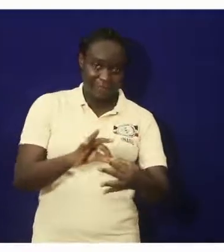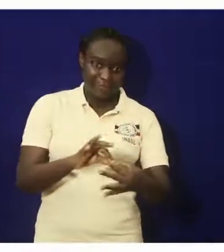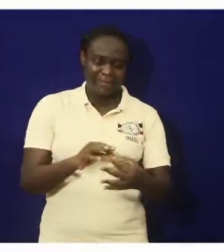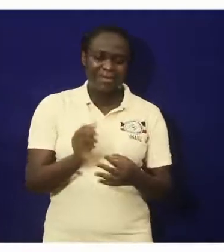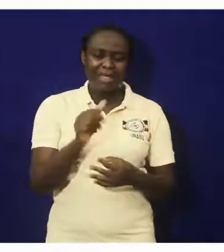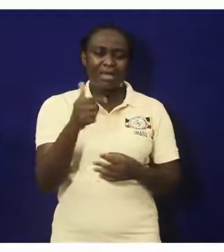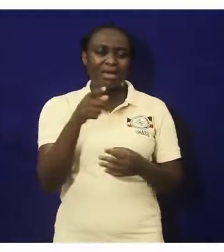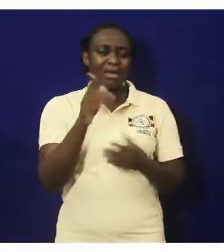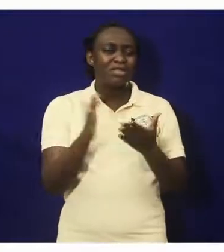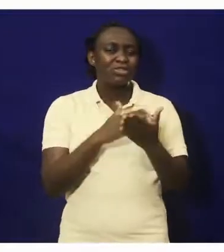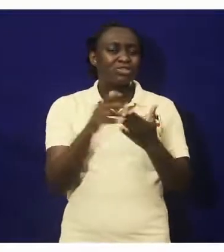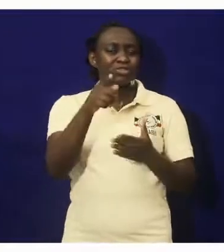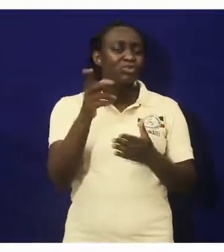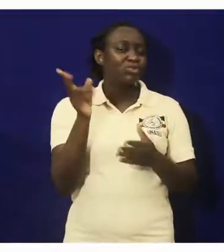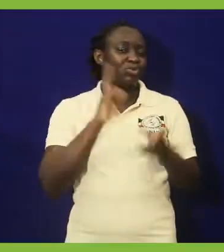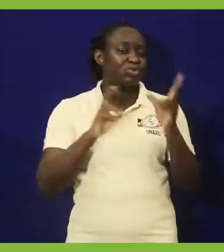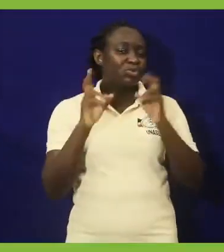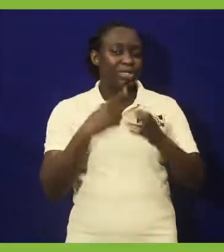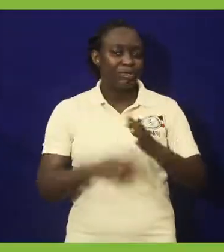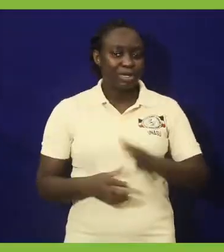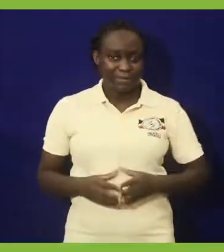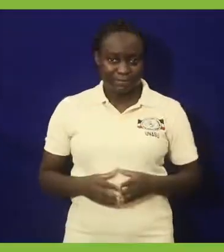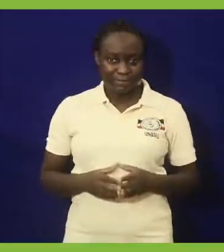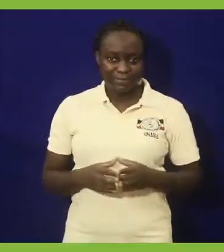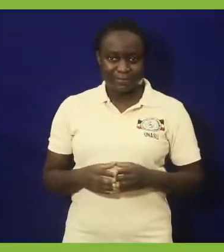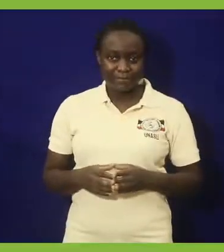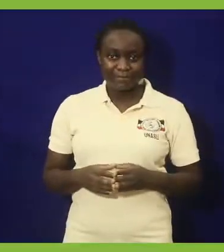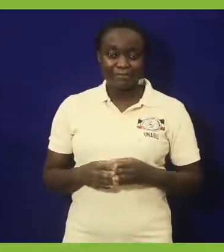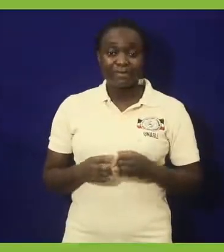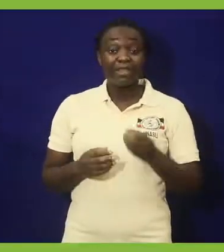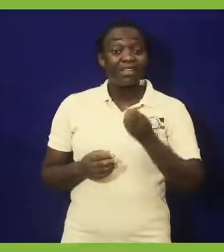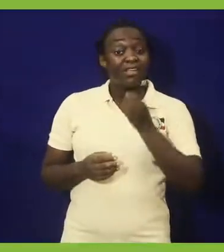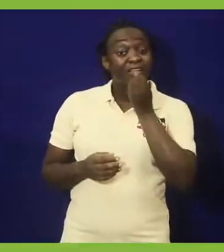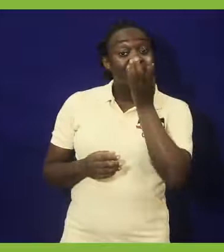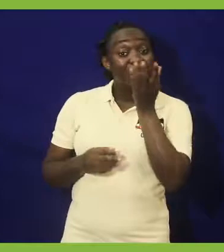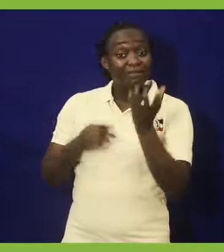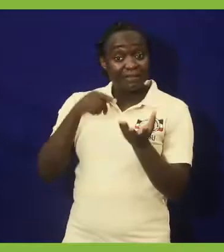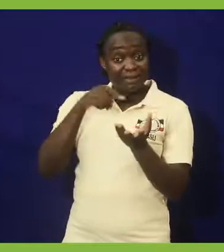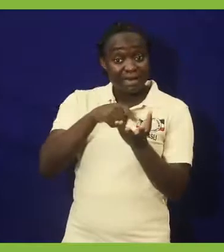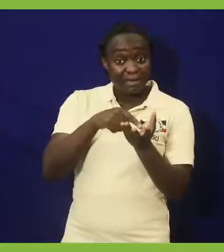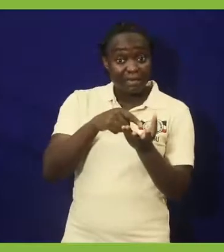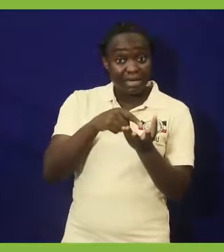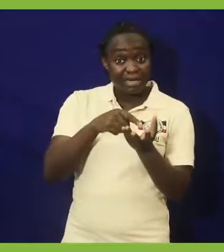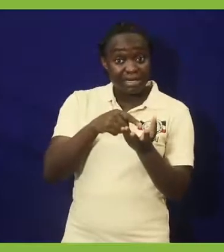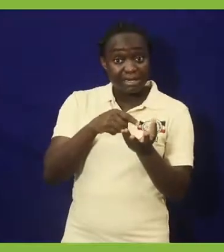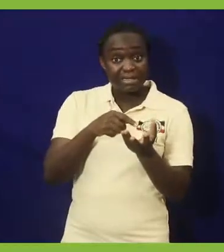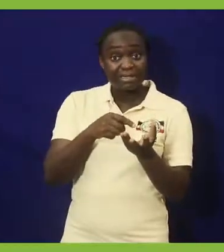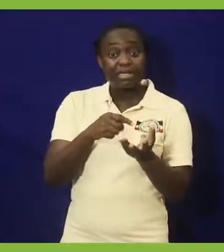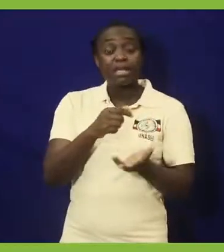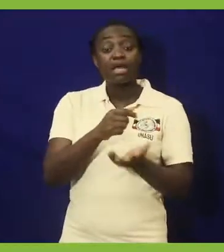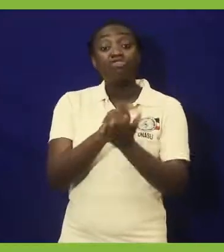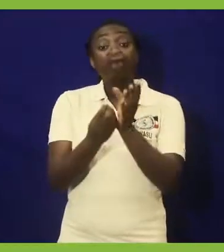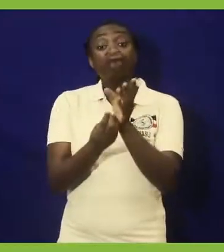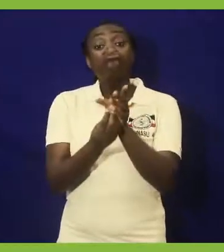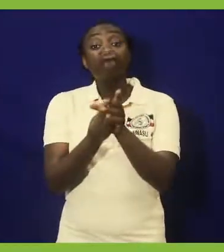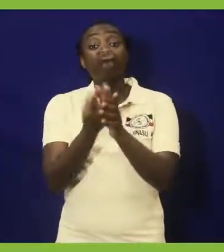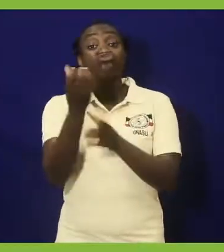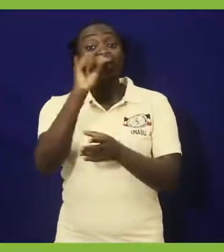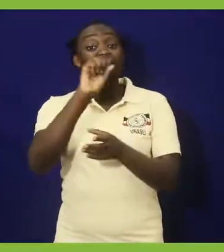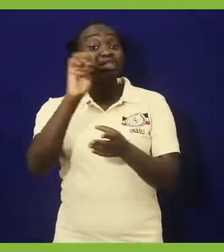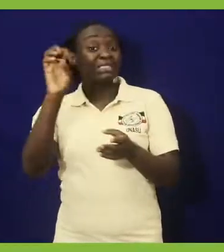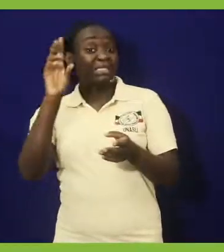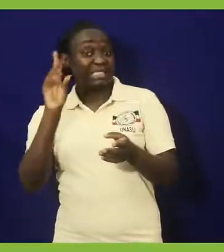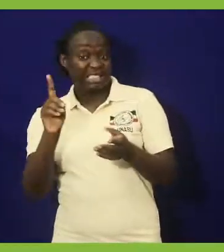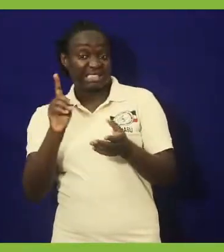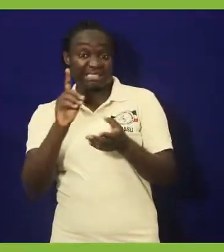Perfect. That flowers make seeds, some of which